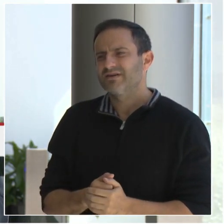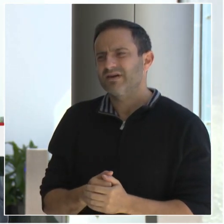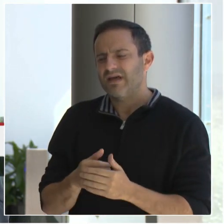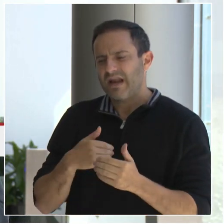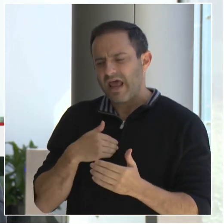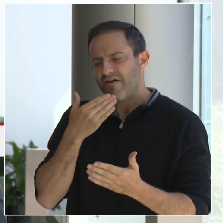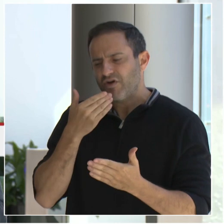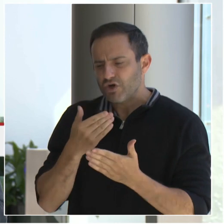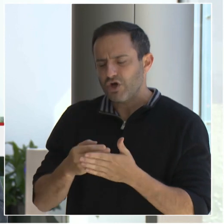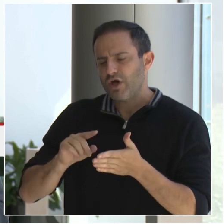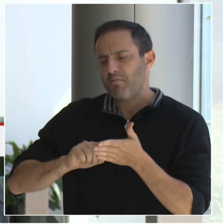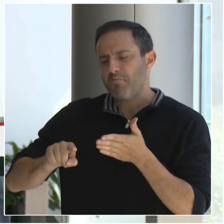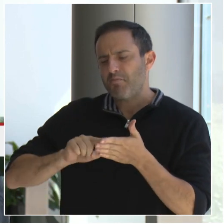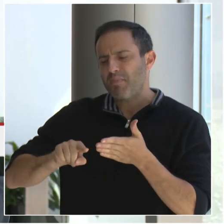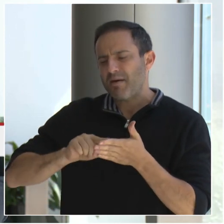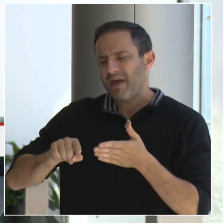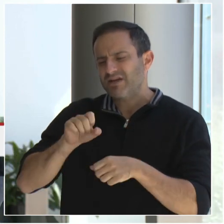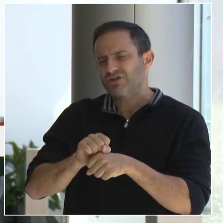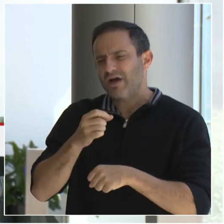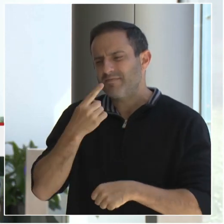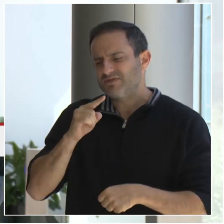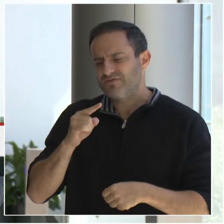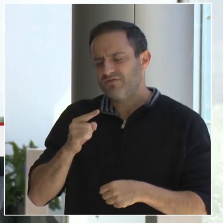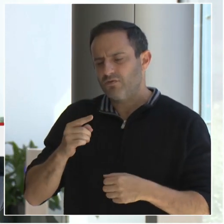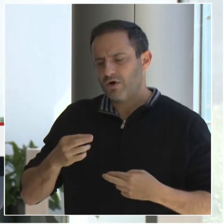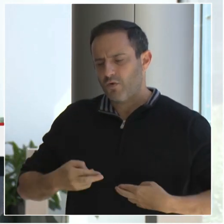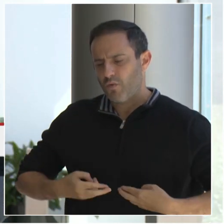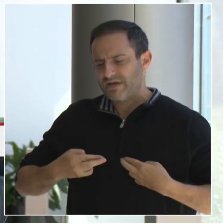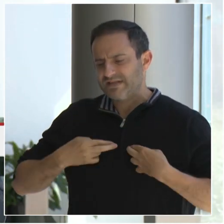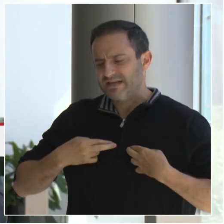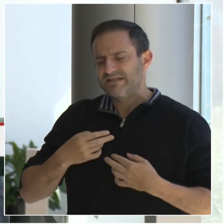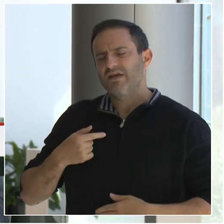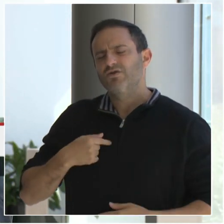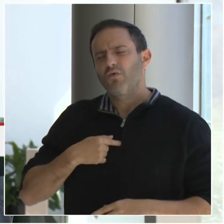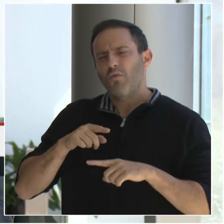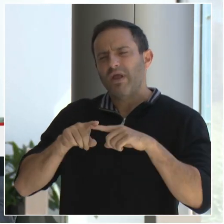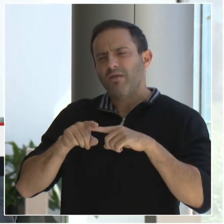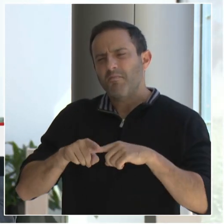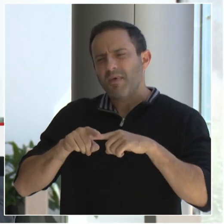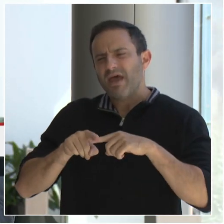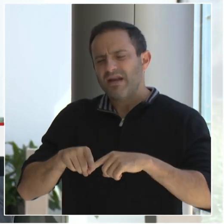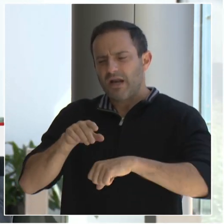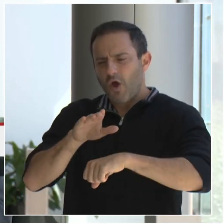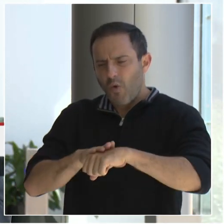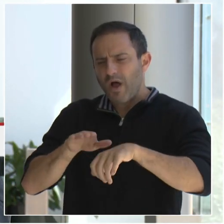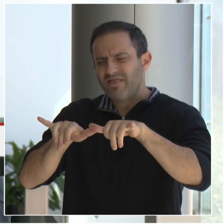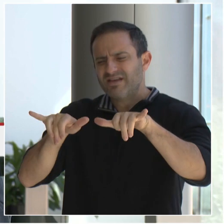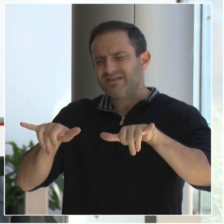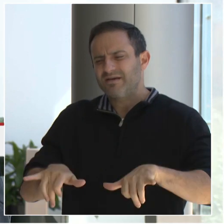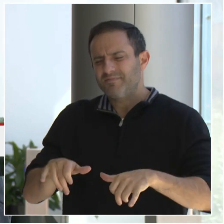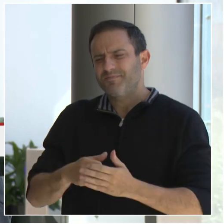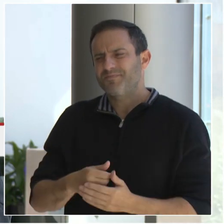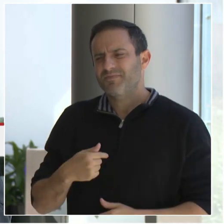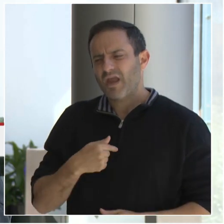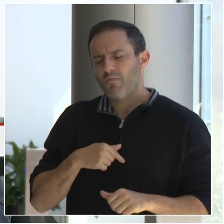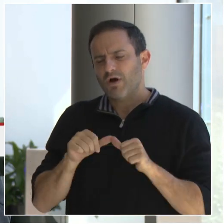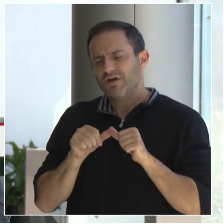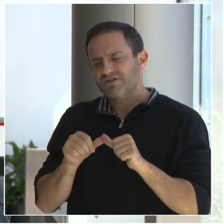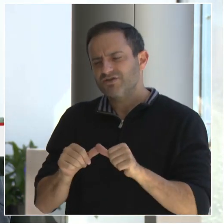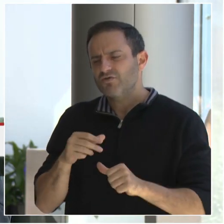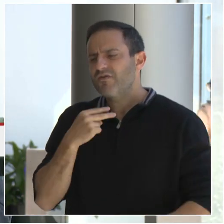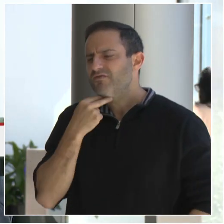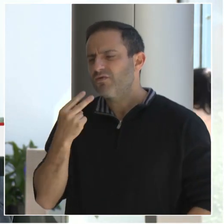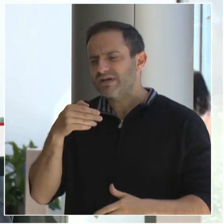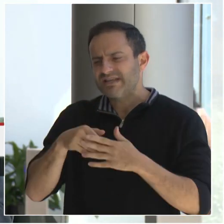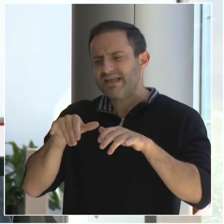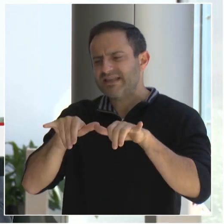paying jobs for our residents. So we really do depend on this system. And we are a consistent voice in the